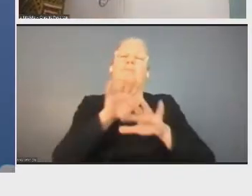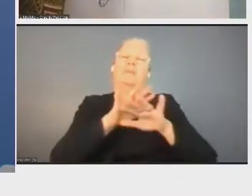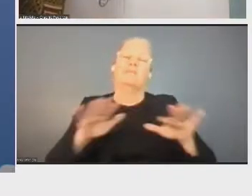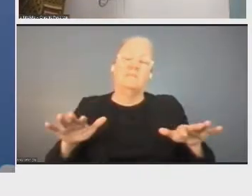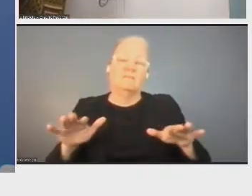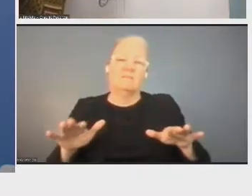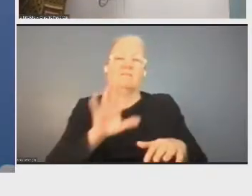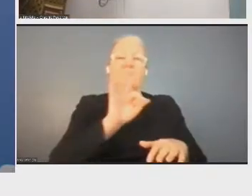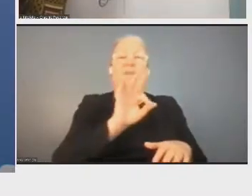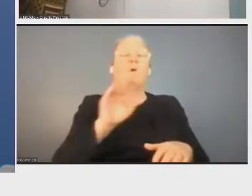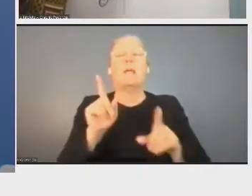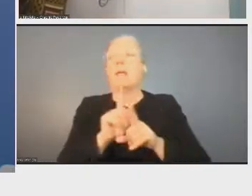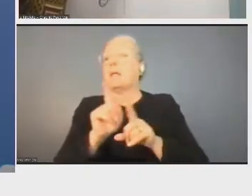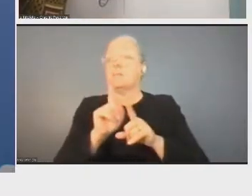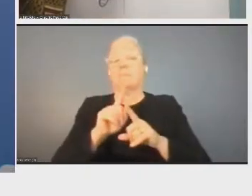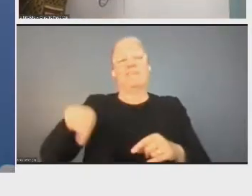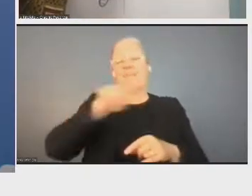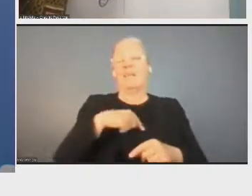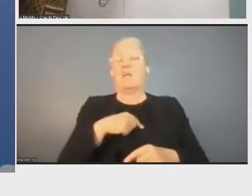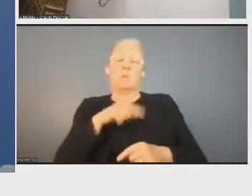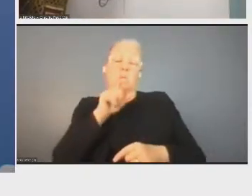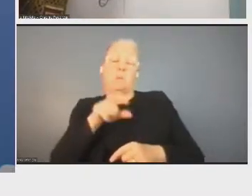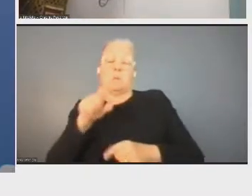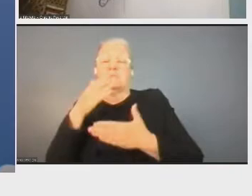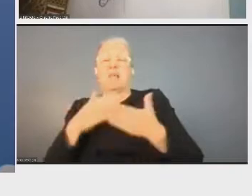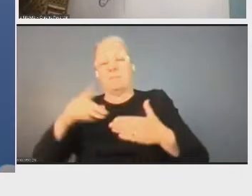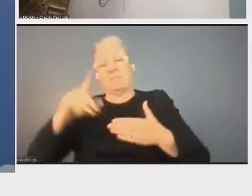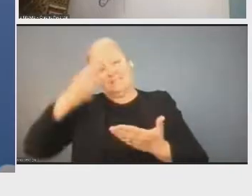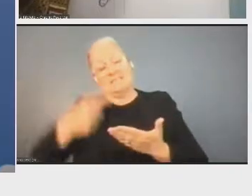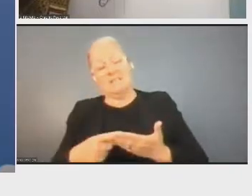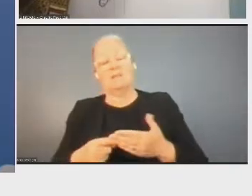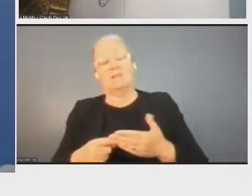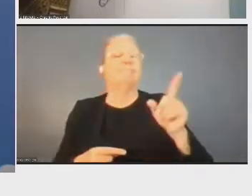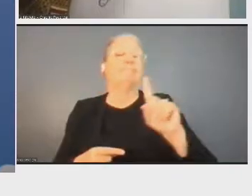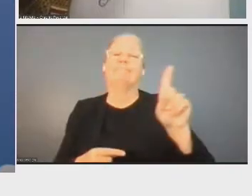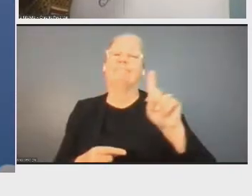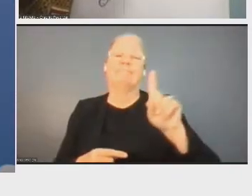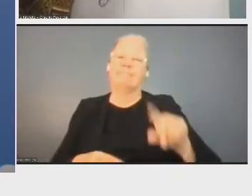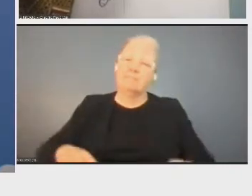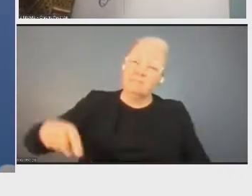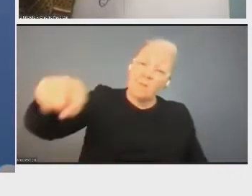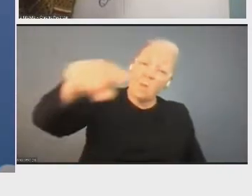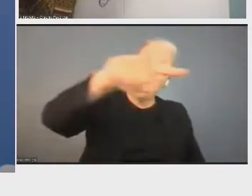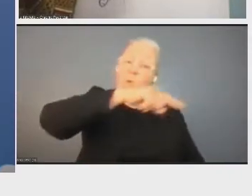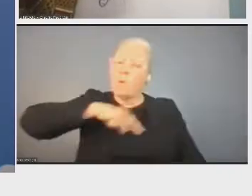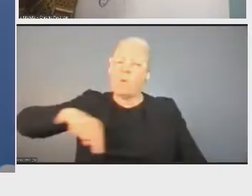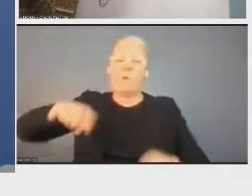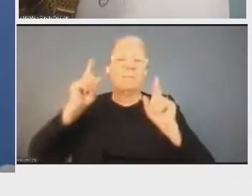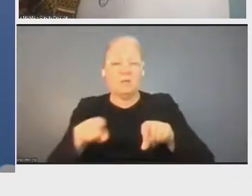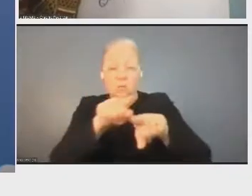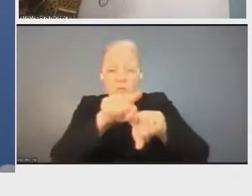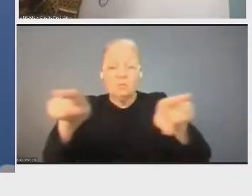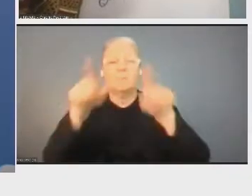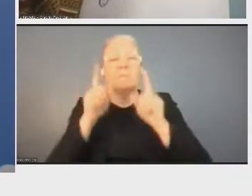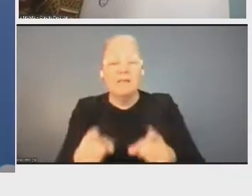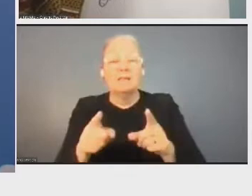few to determine the future of the majority. It requires all of us and all of you. I